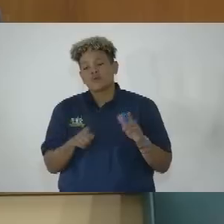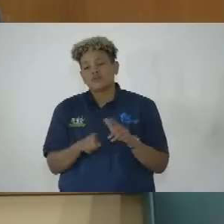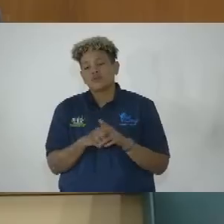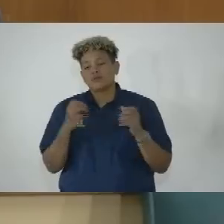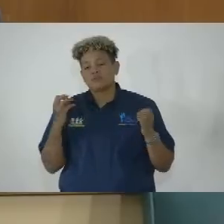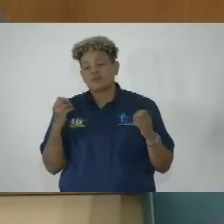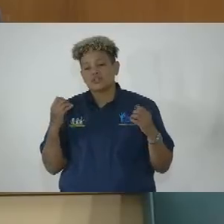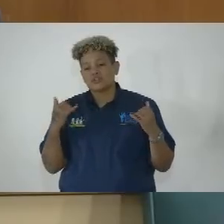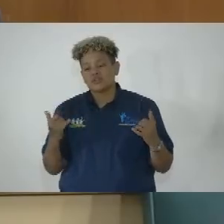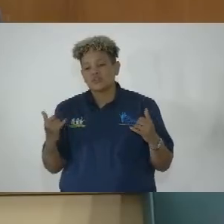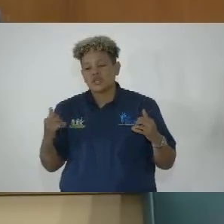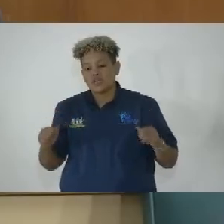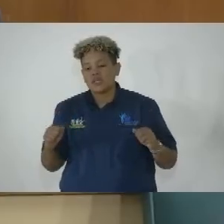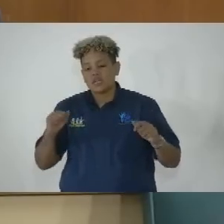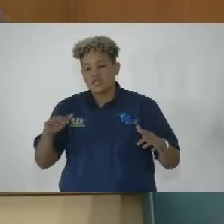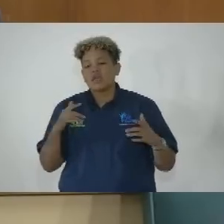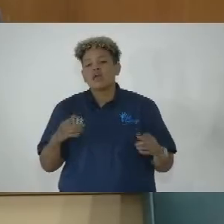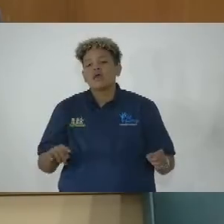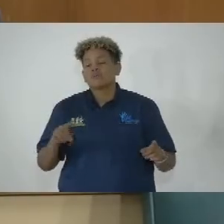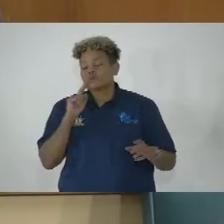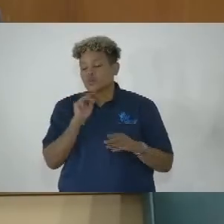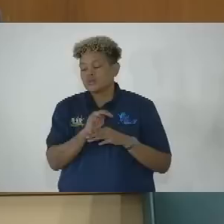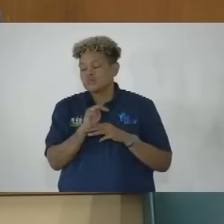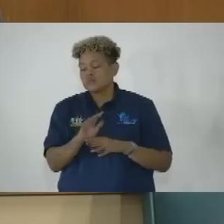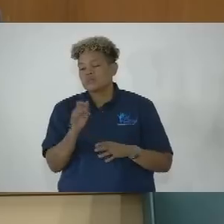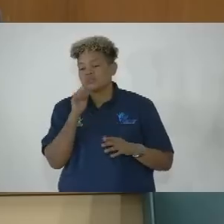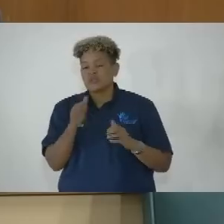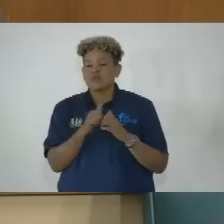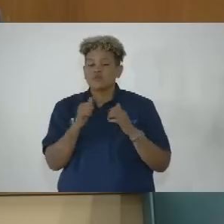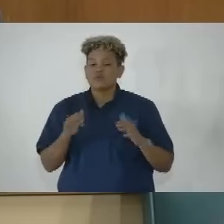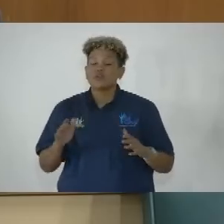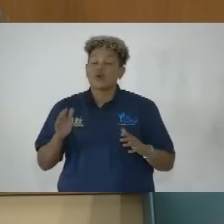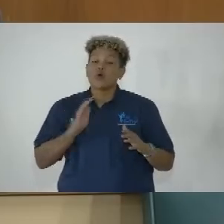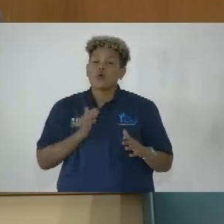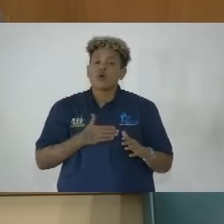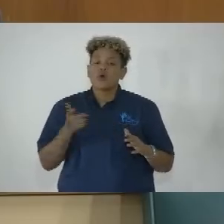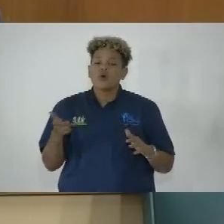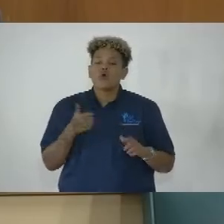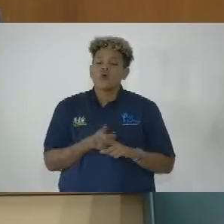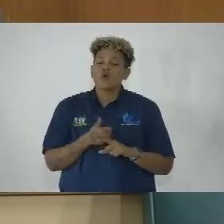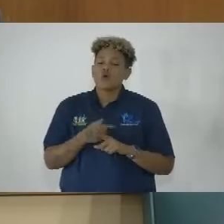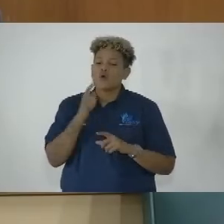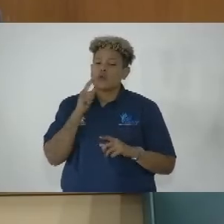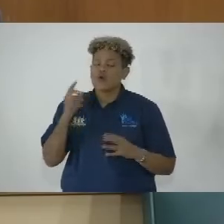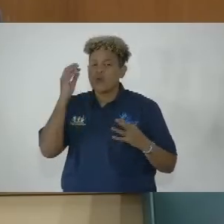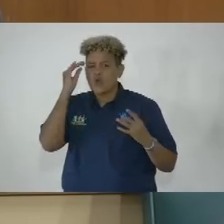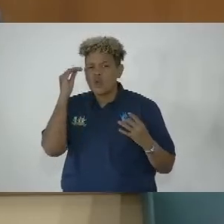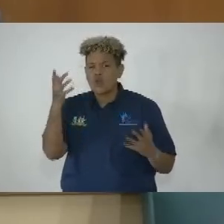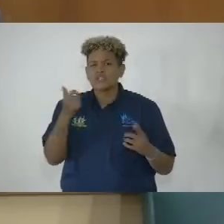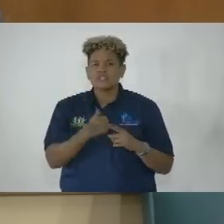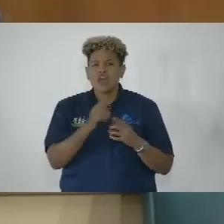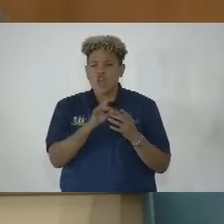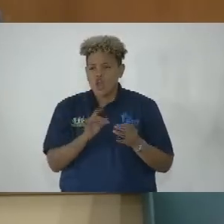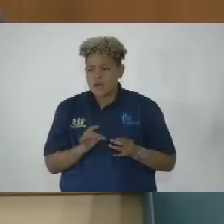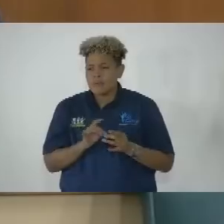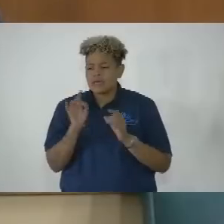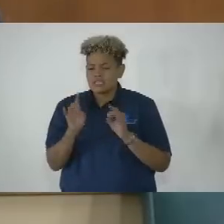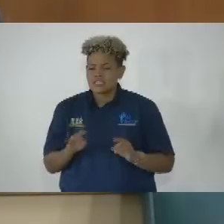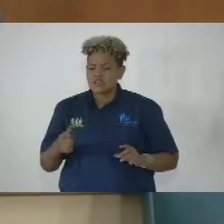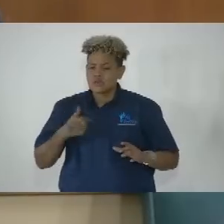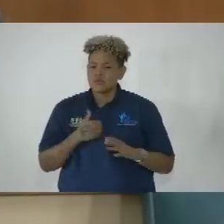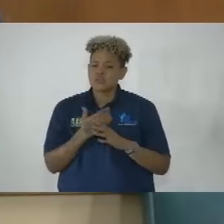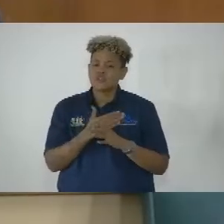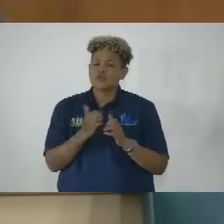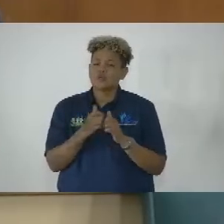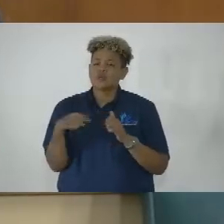numbers today. So, Minister, notwithstanding our considered comments that we will share with